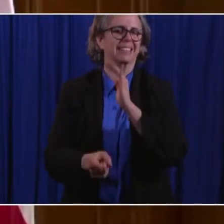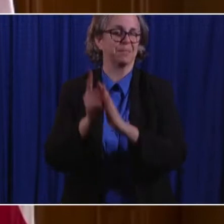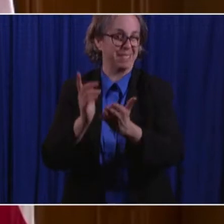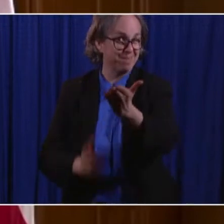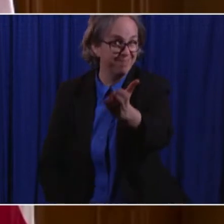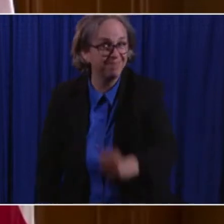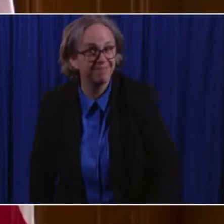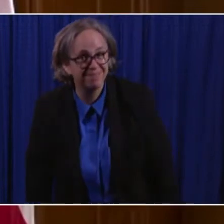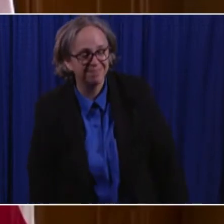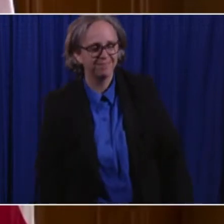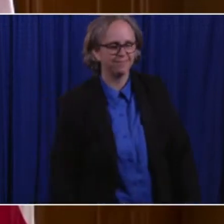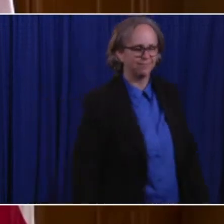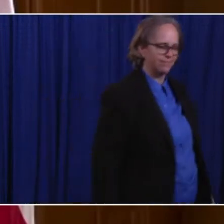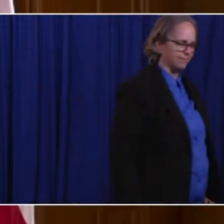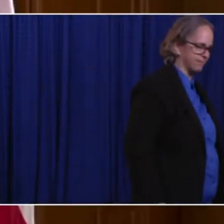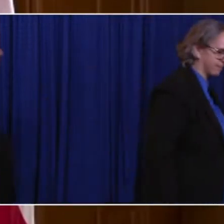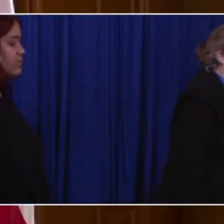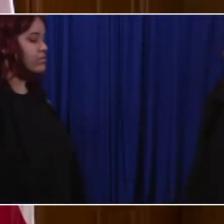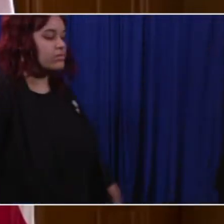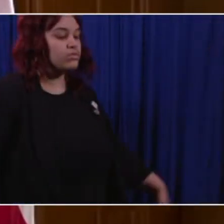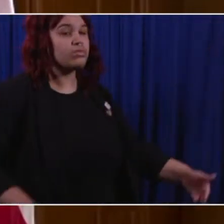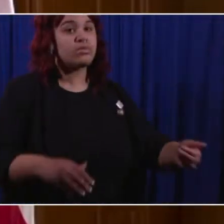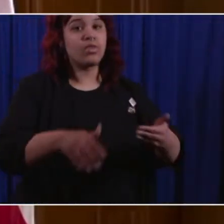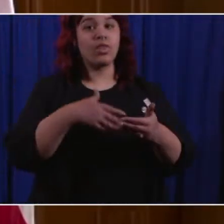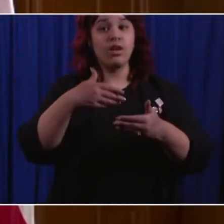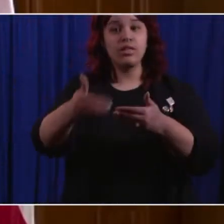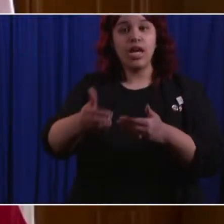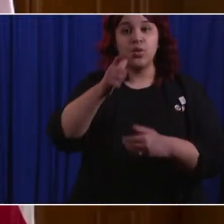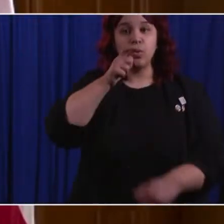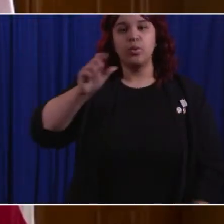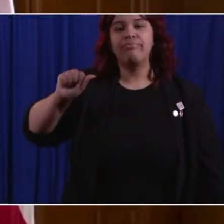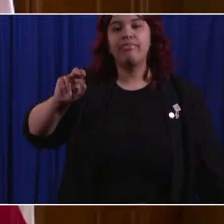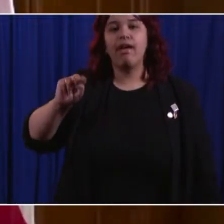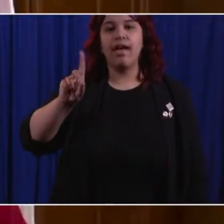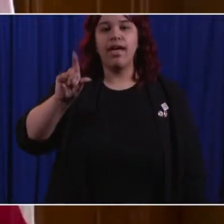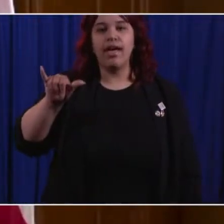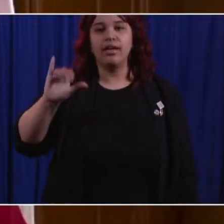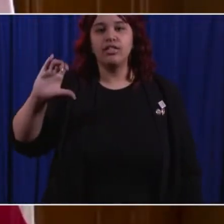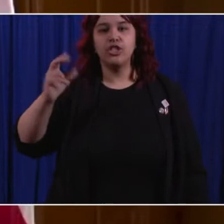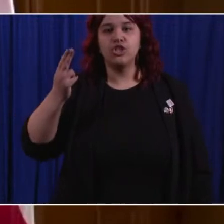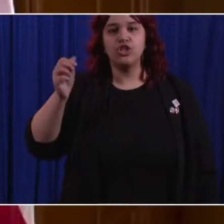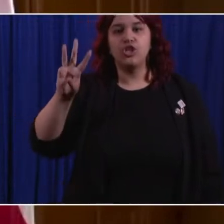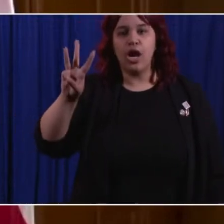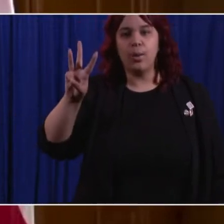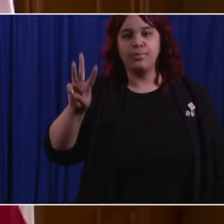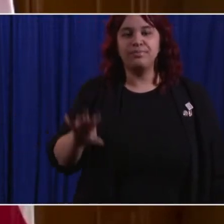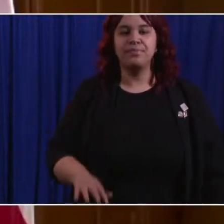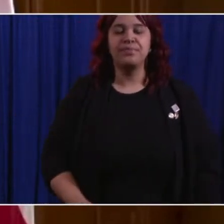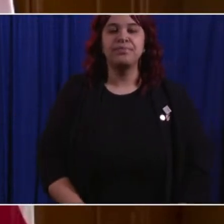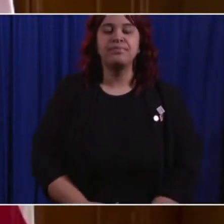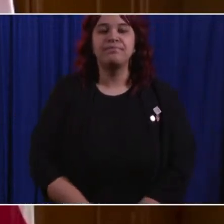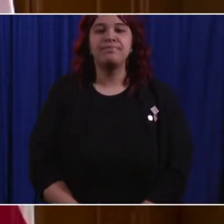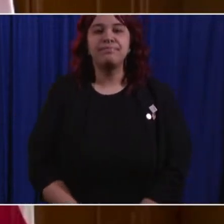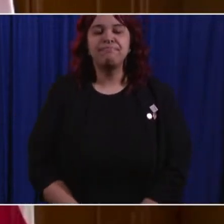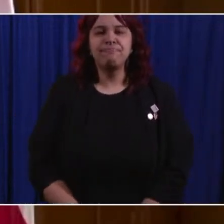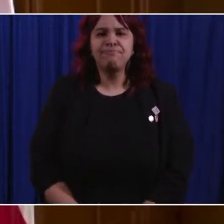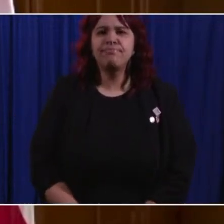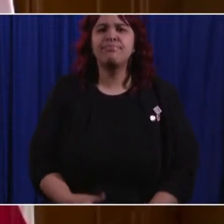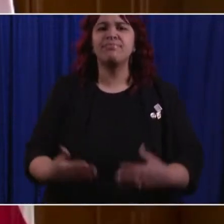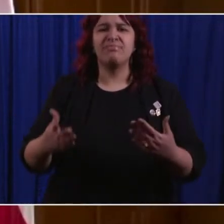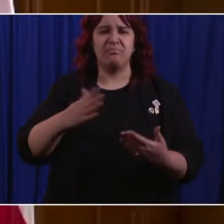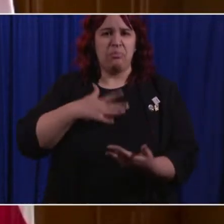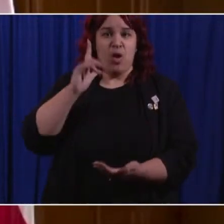Next question is from Andy Chow at Ohio Public Radio and Television. Hi, Governor. Andy. For you and for